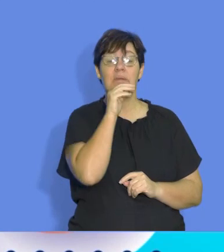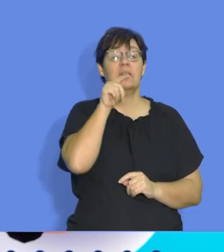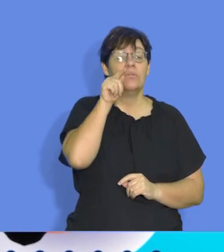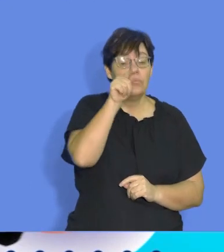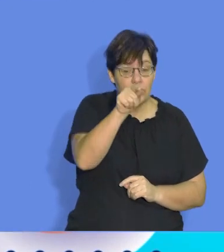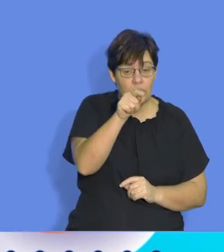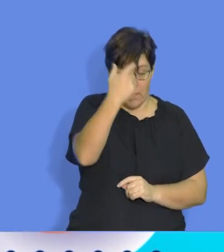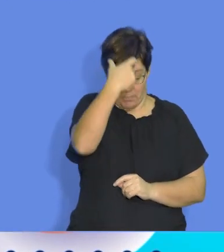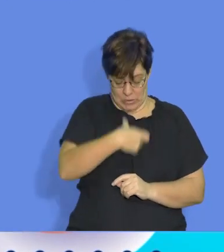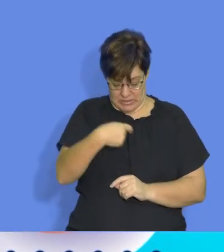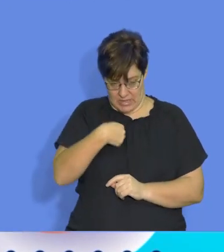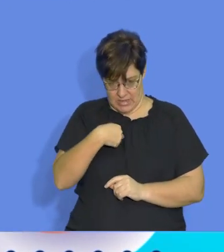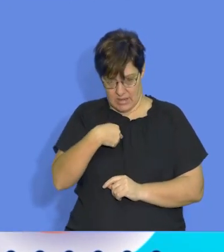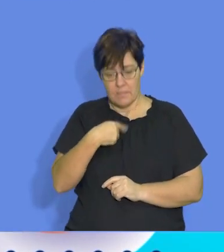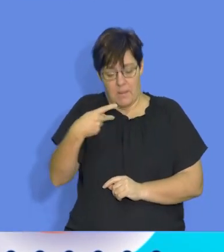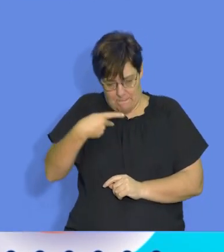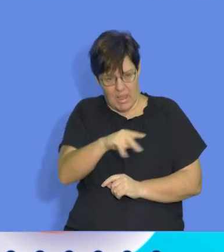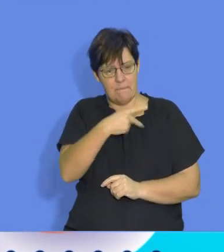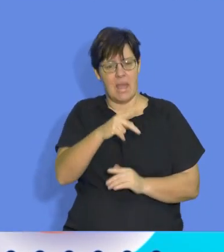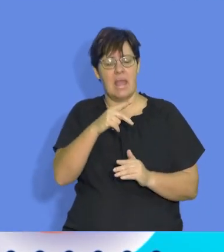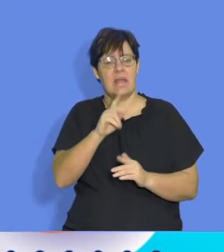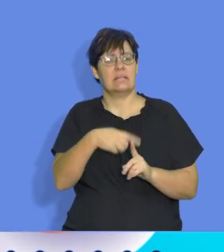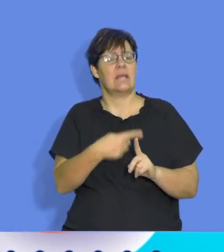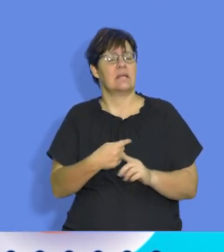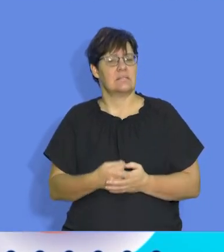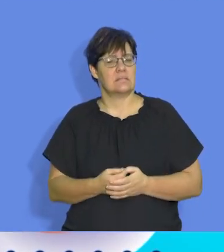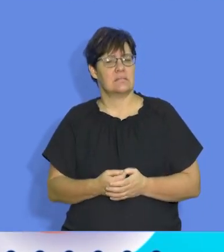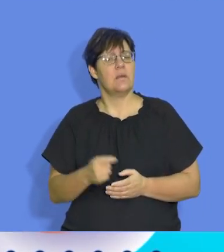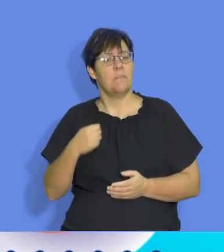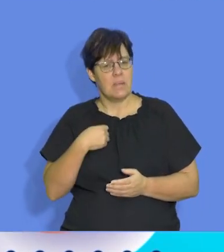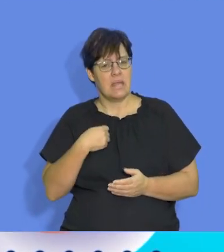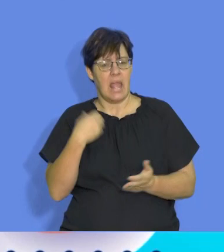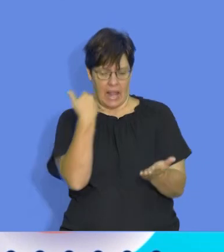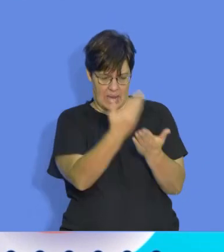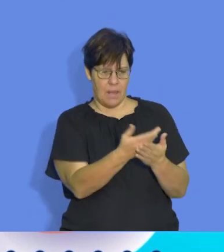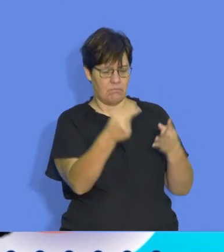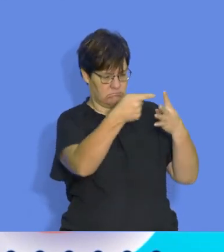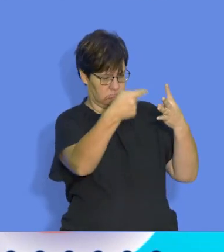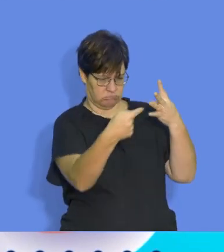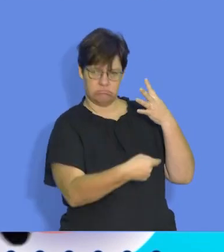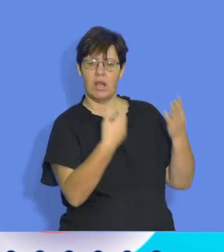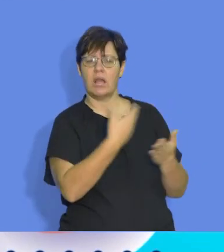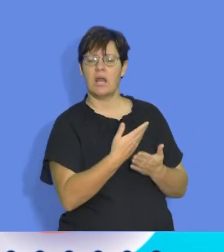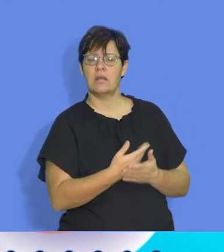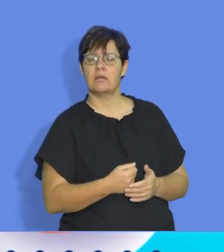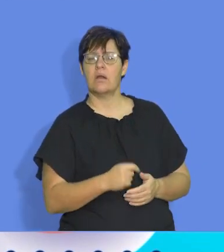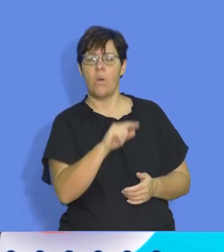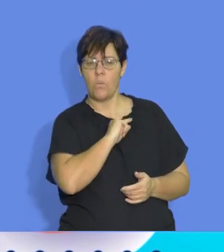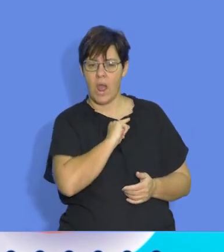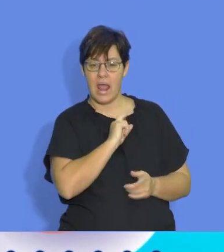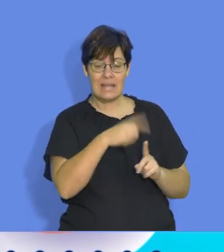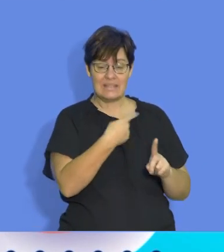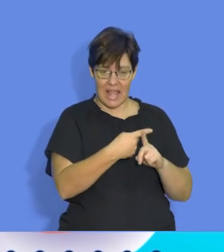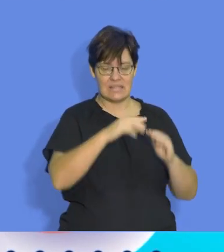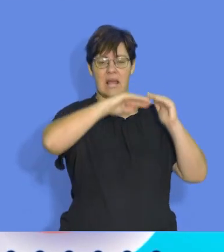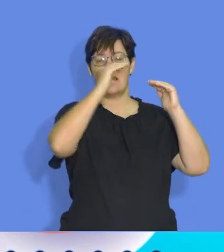a consumer, as a taxpayer, you are allowed to claim back certain items which will reduce your taxation that